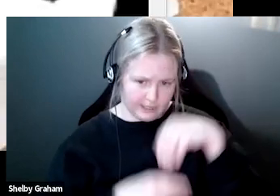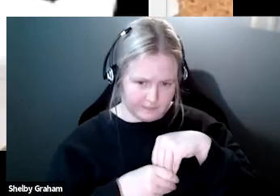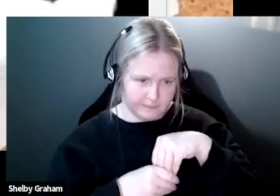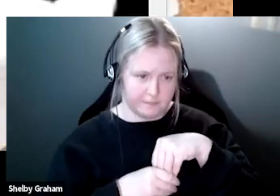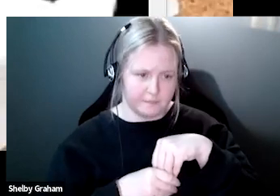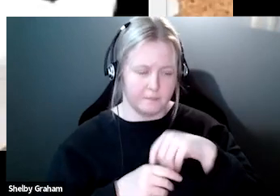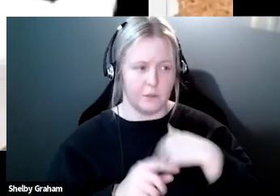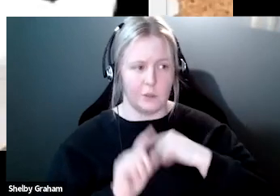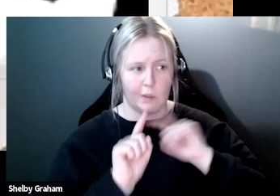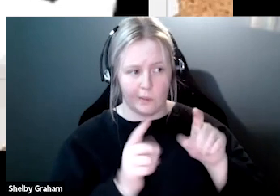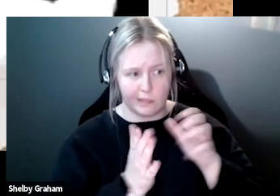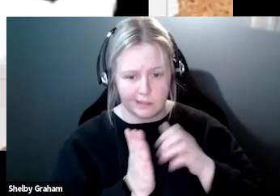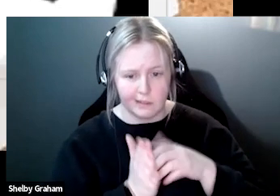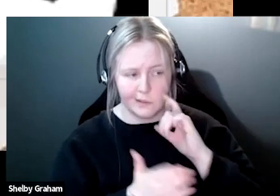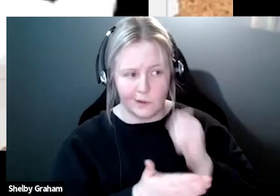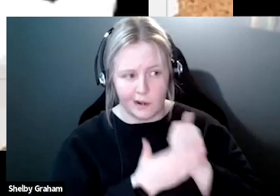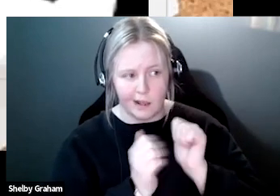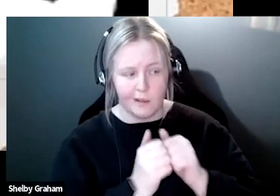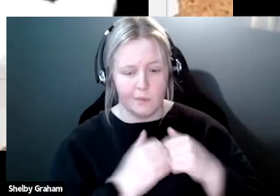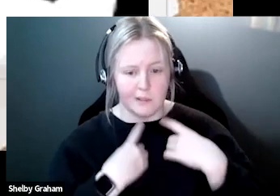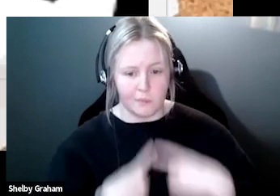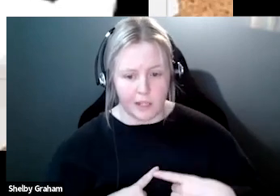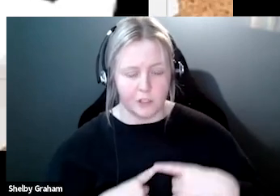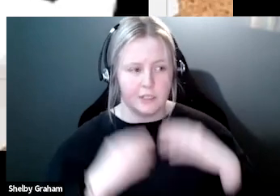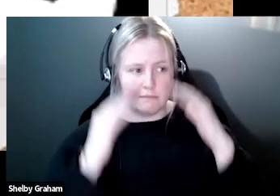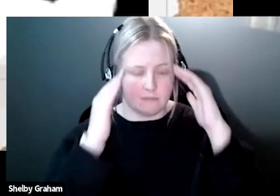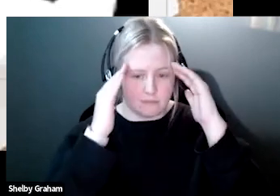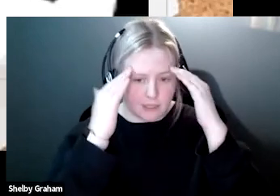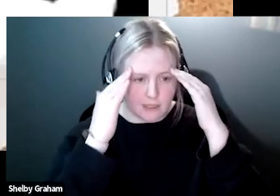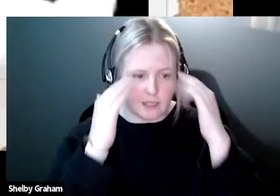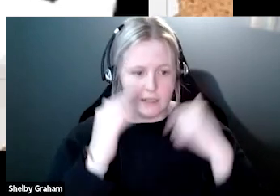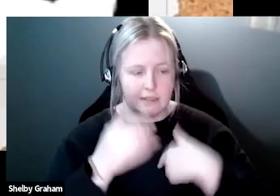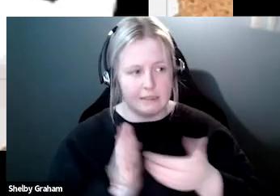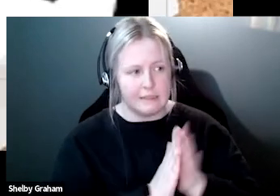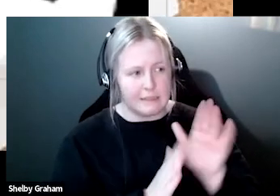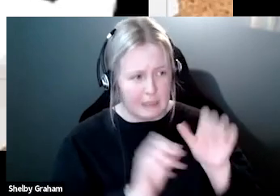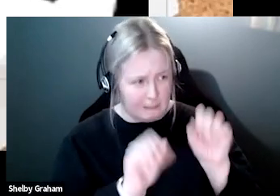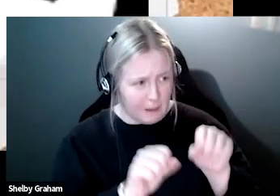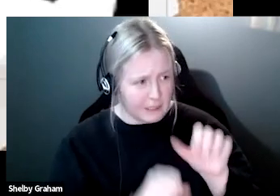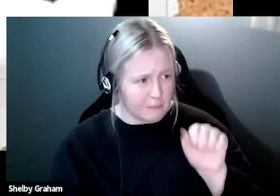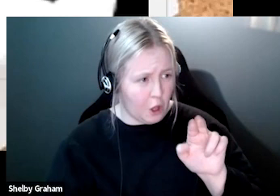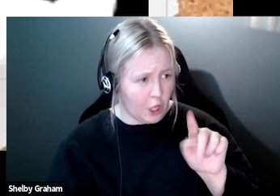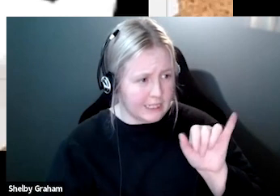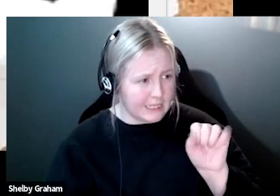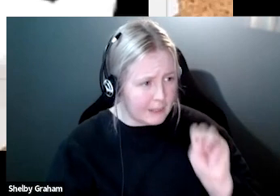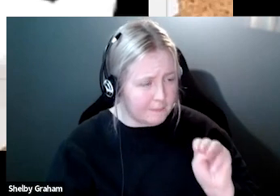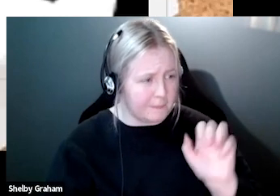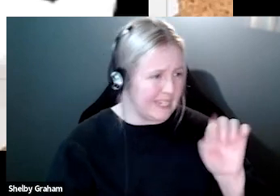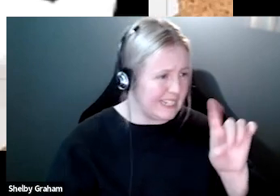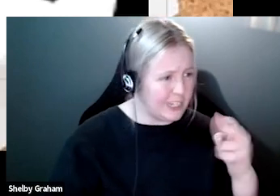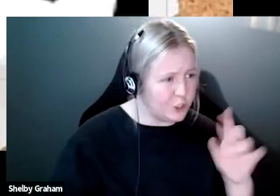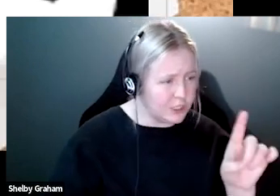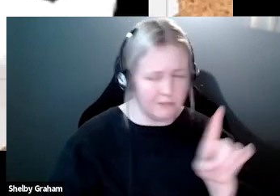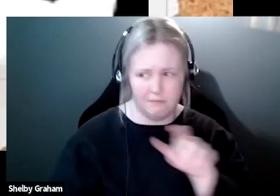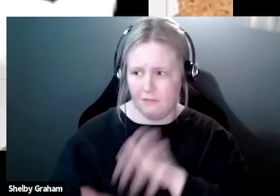But mental health professionals practically laughed at my suggestion that I might have autism or ADHD.